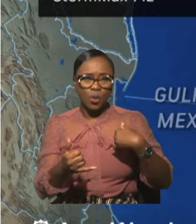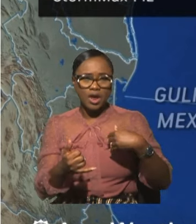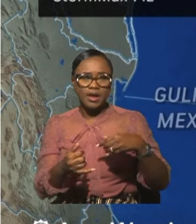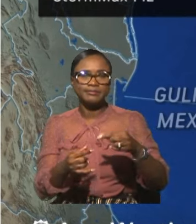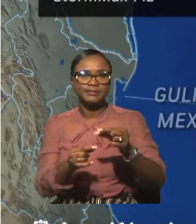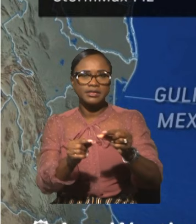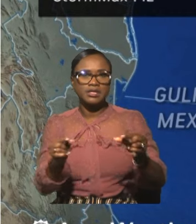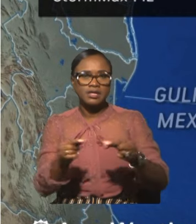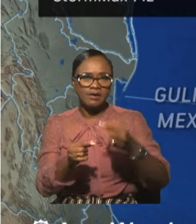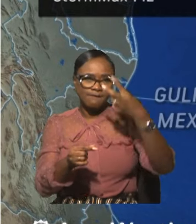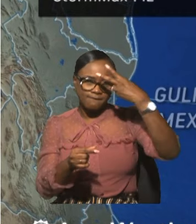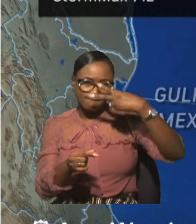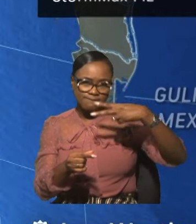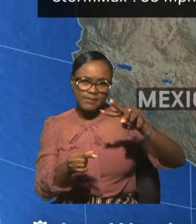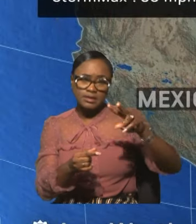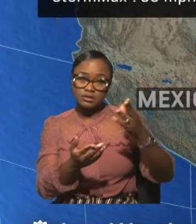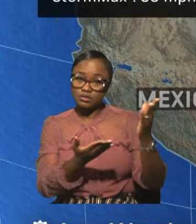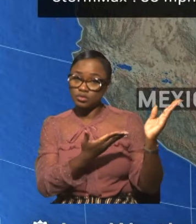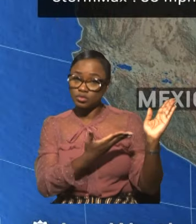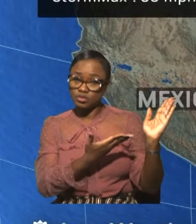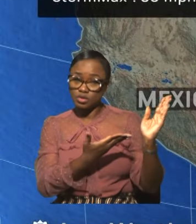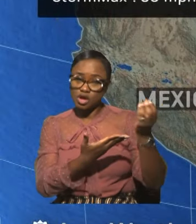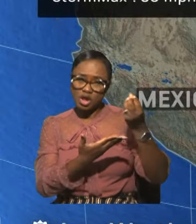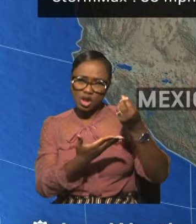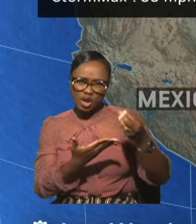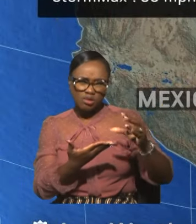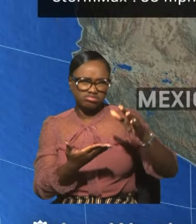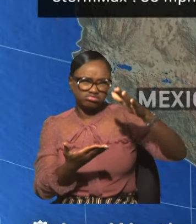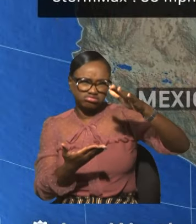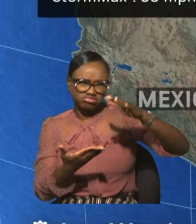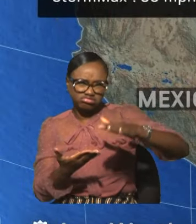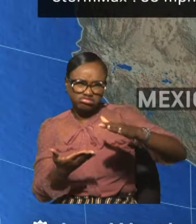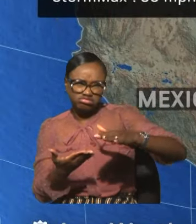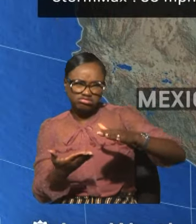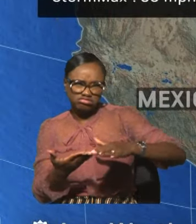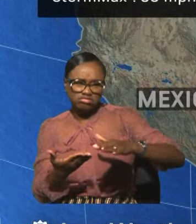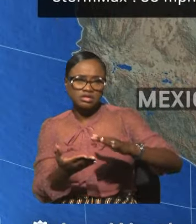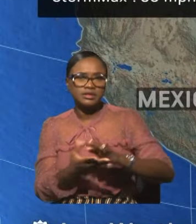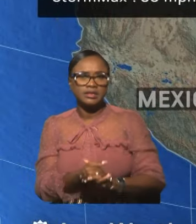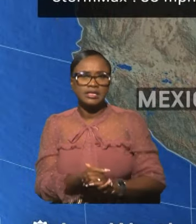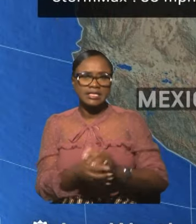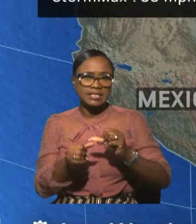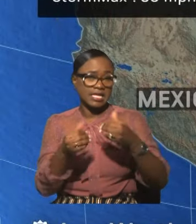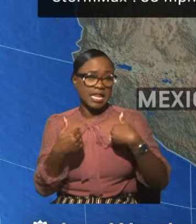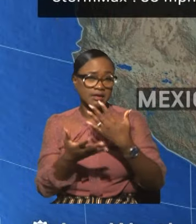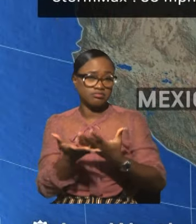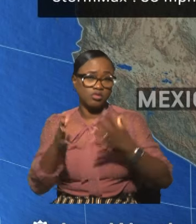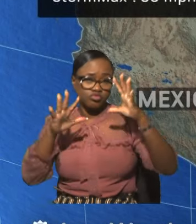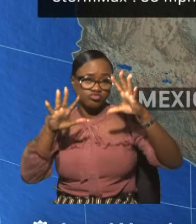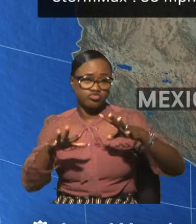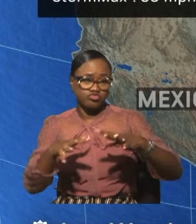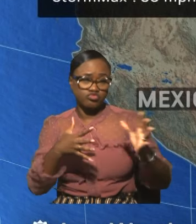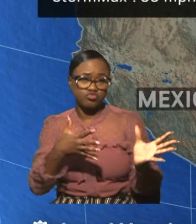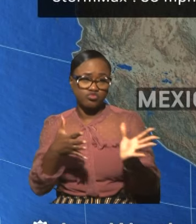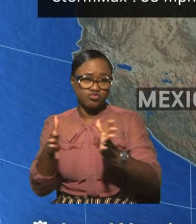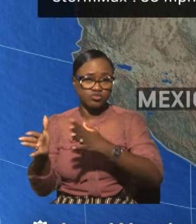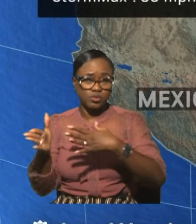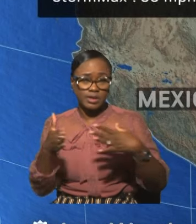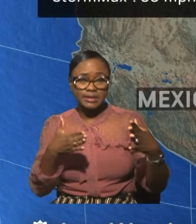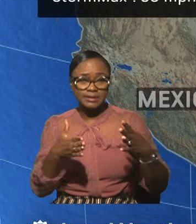Mexico, as you're seeing on your screen there, where it has lost much of its organization. Despite this, heavy rainfall and gusty winds persist along the